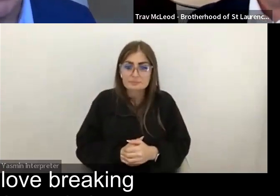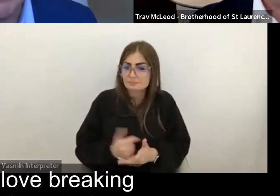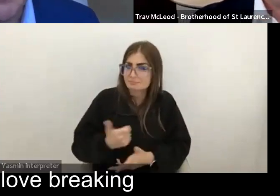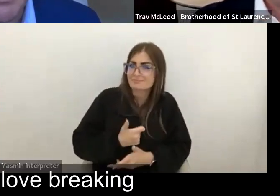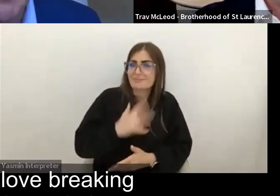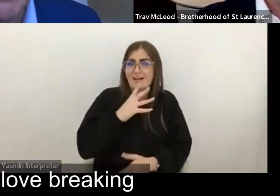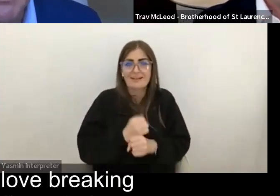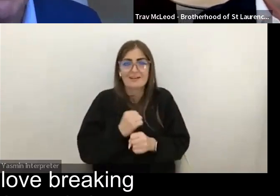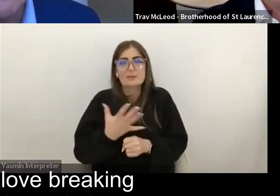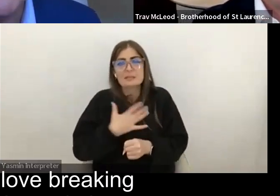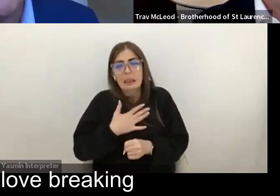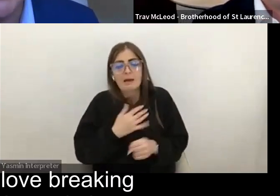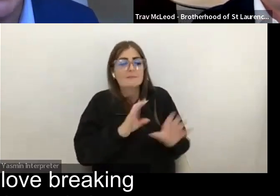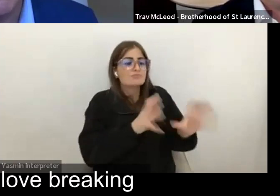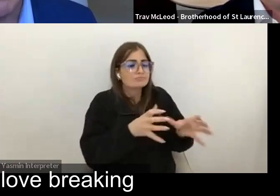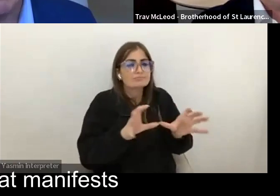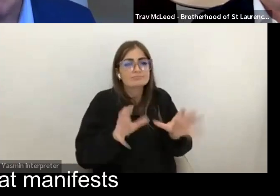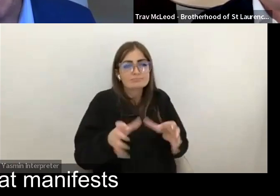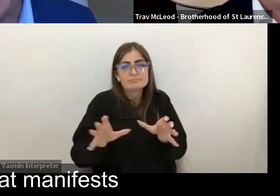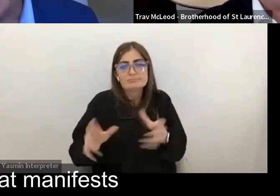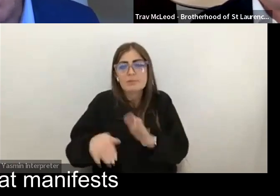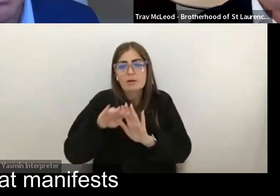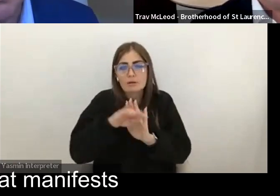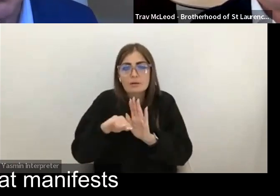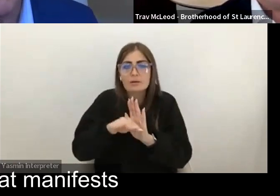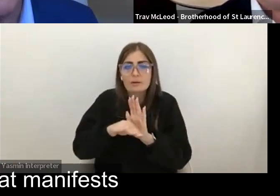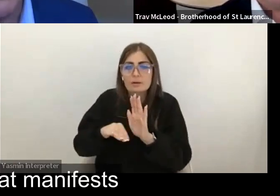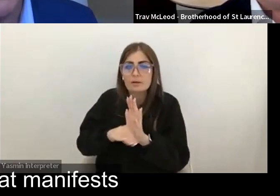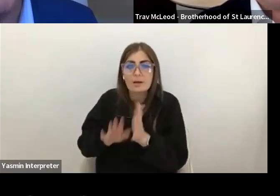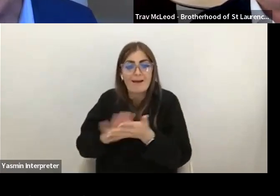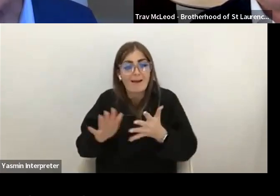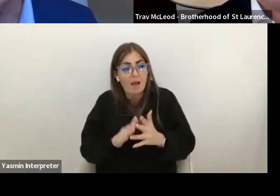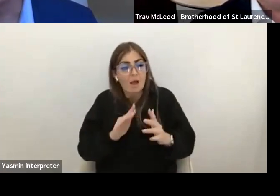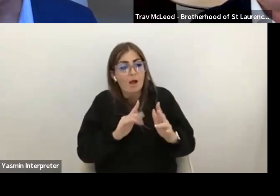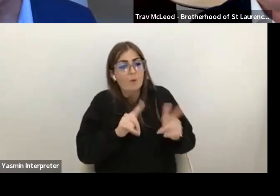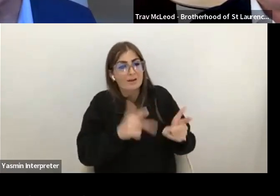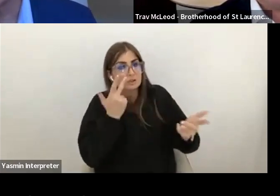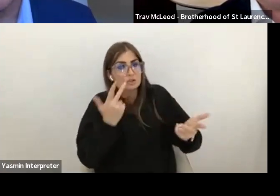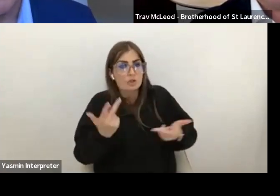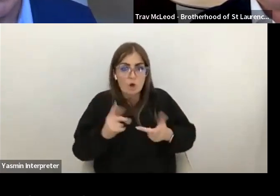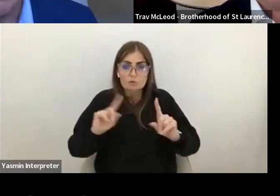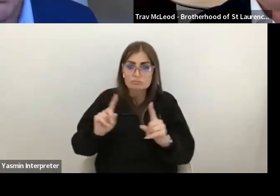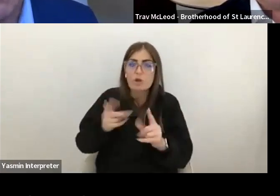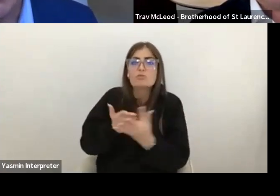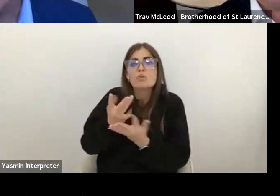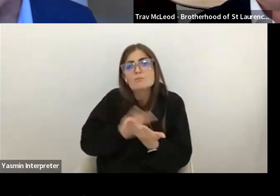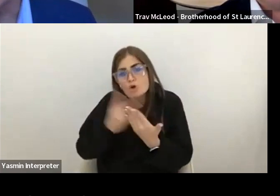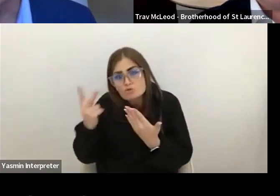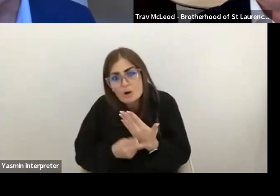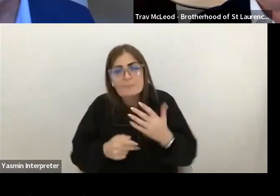governments love breaking things up into bits and pieces. Well, how that manifests itself, of course, is programs